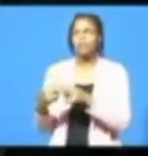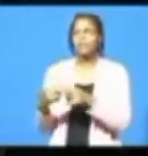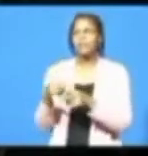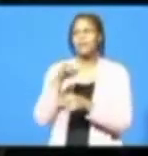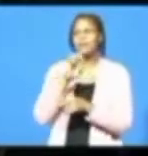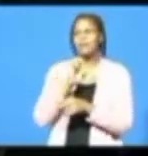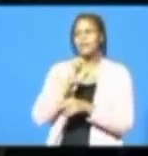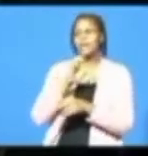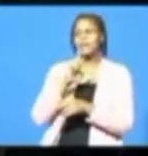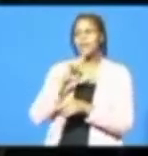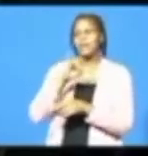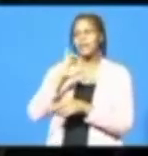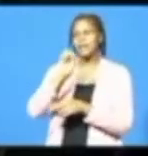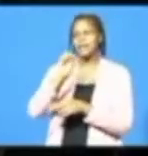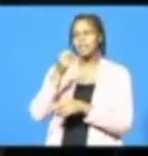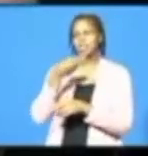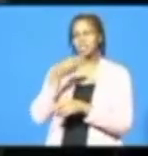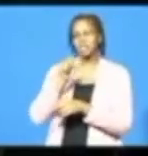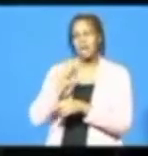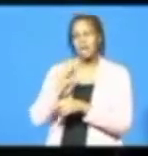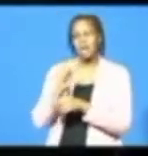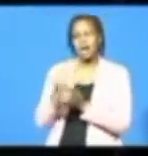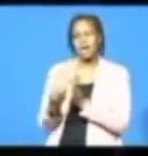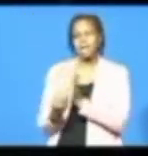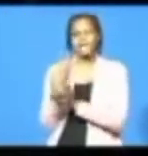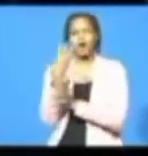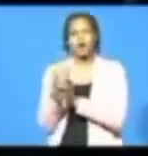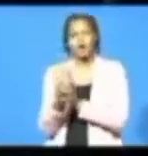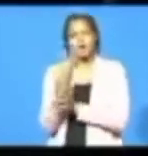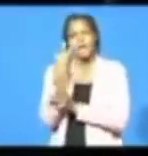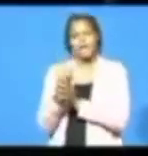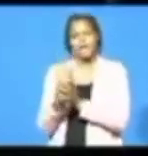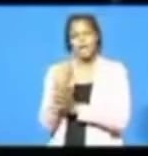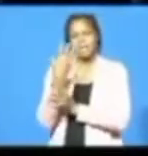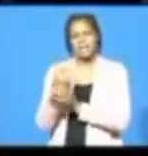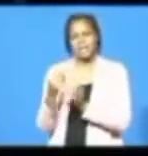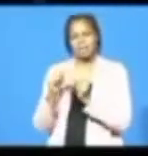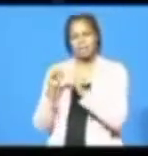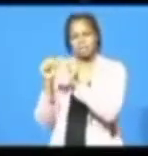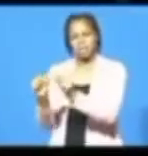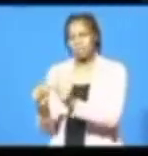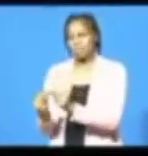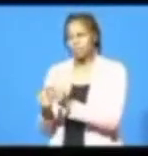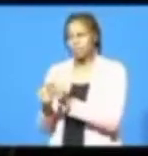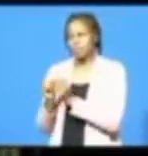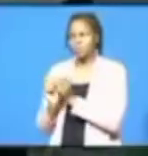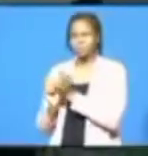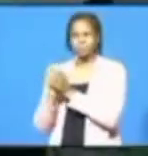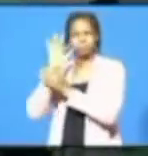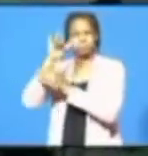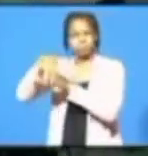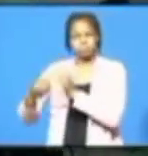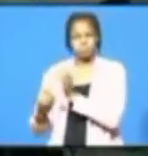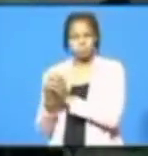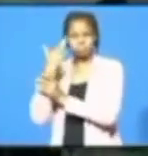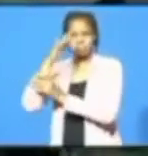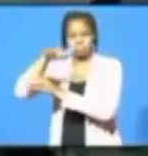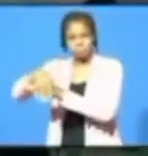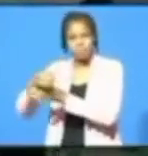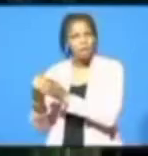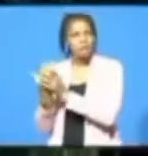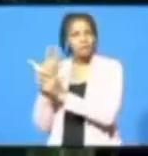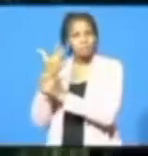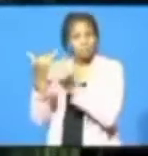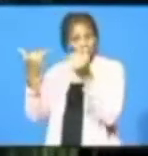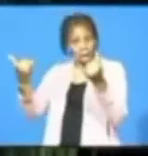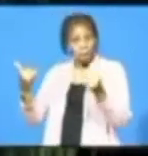Elisha Fountain that keeps flowing in that place even right now. It continues